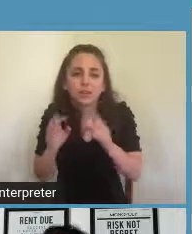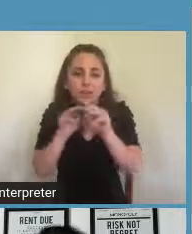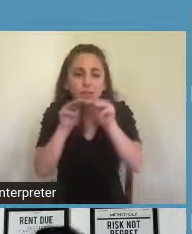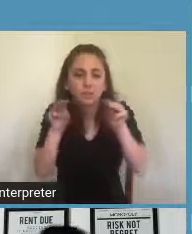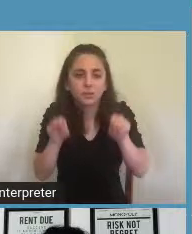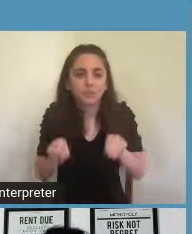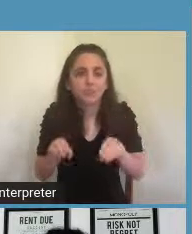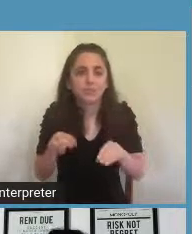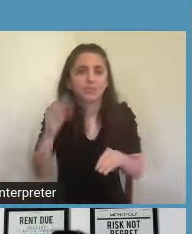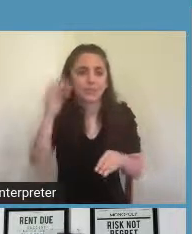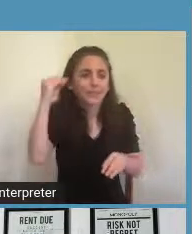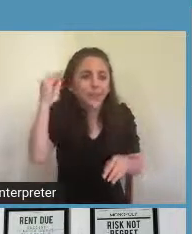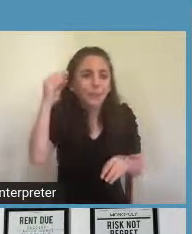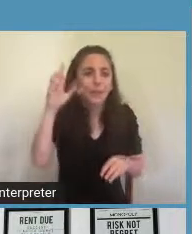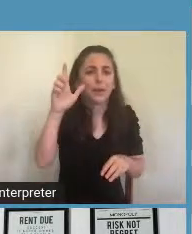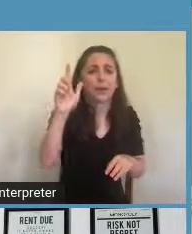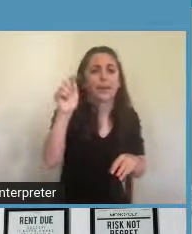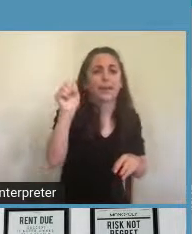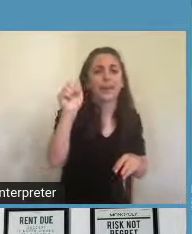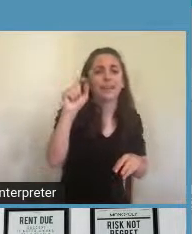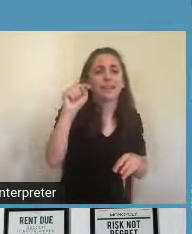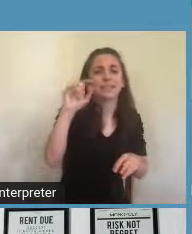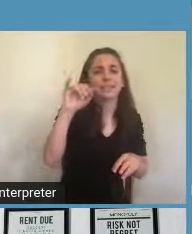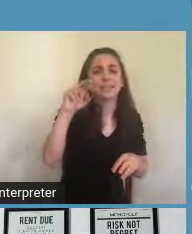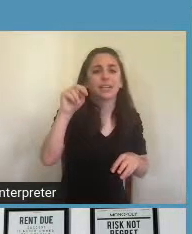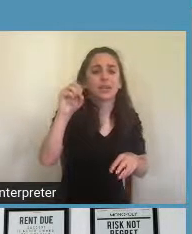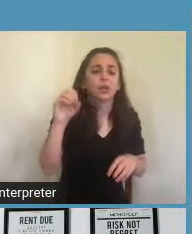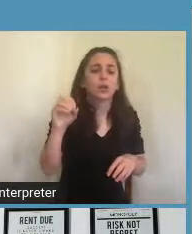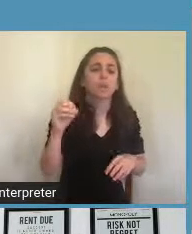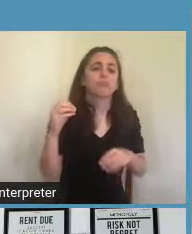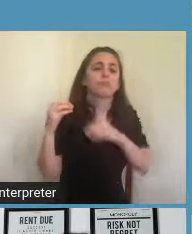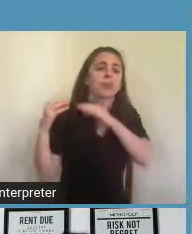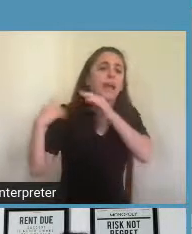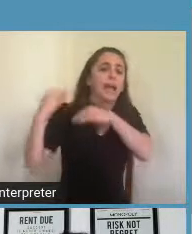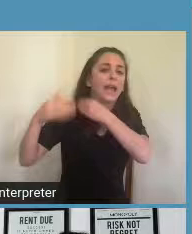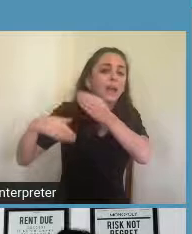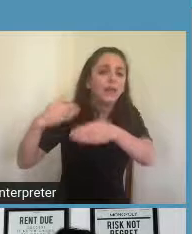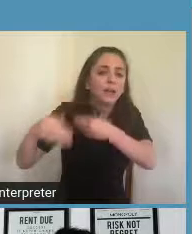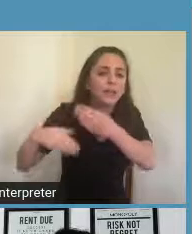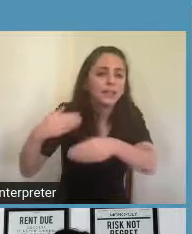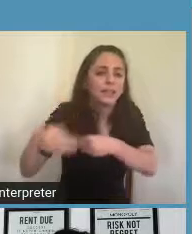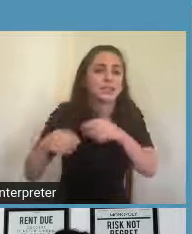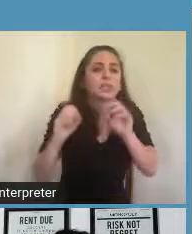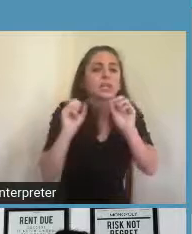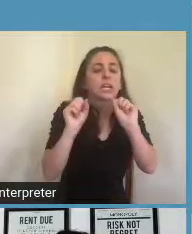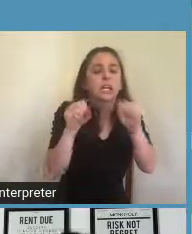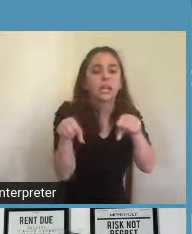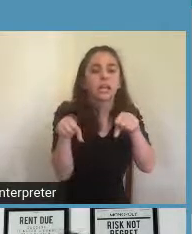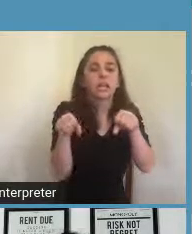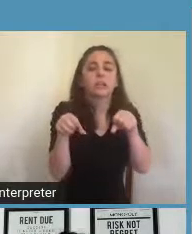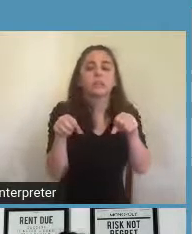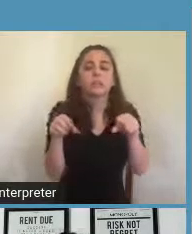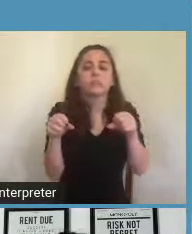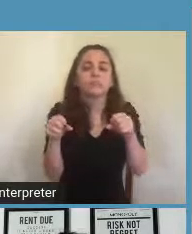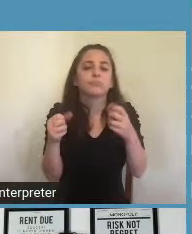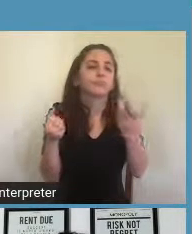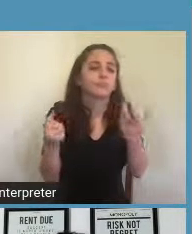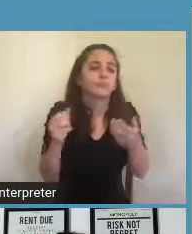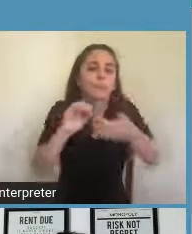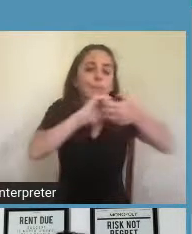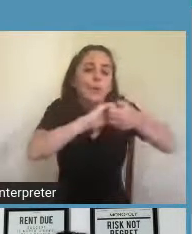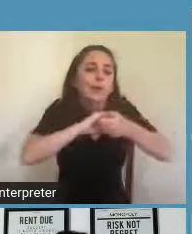Latino Heritage Month, what are ways, once again, we can align with these ambassadors who have